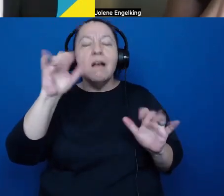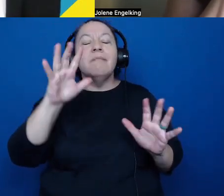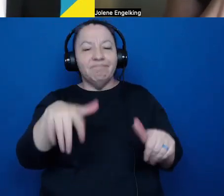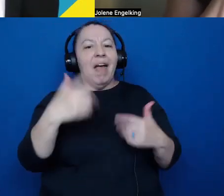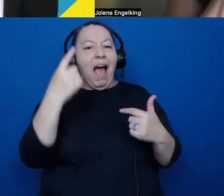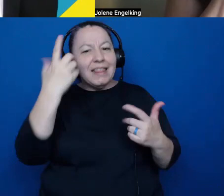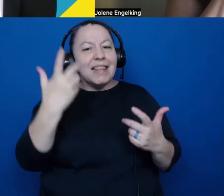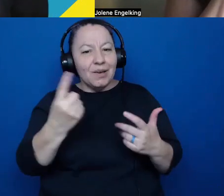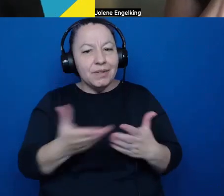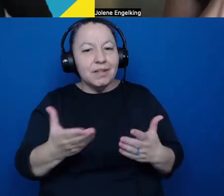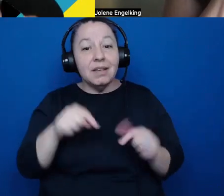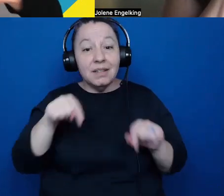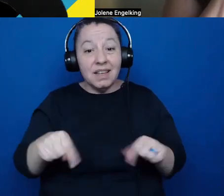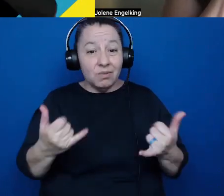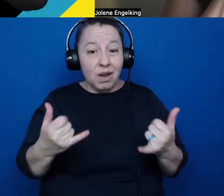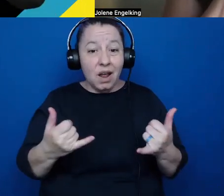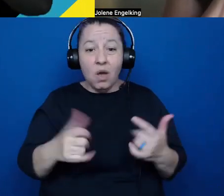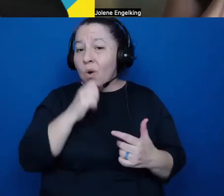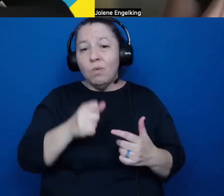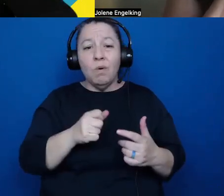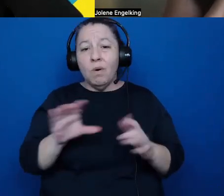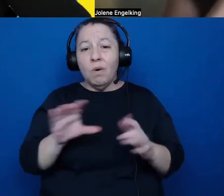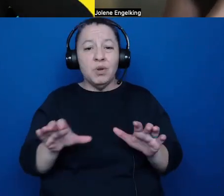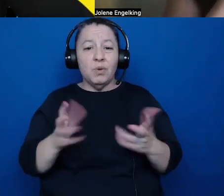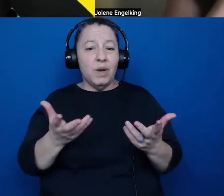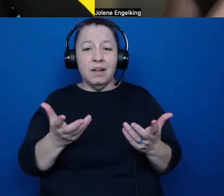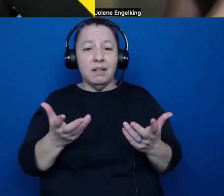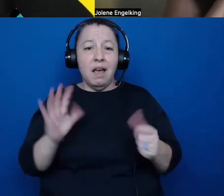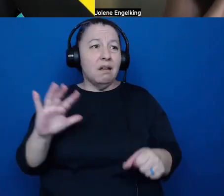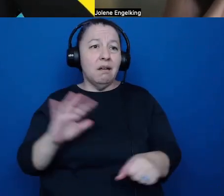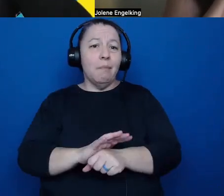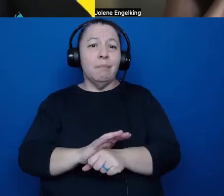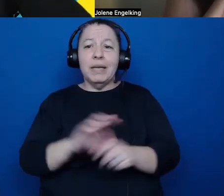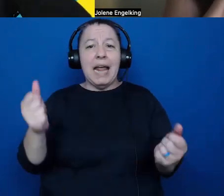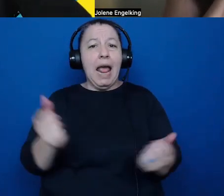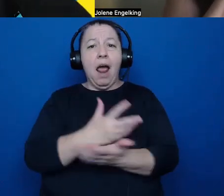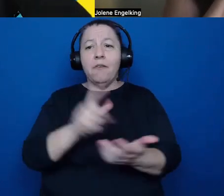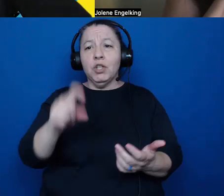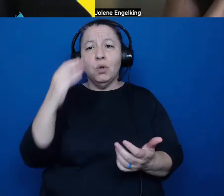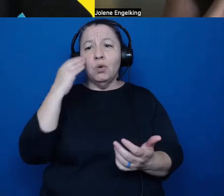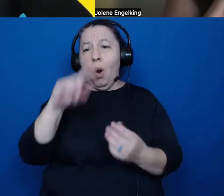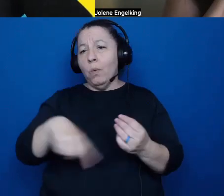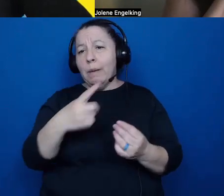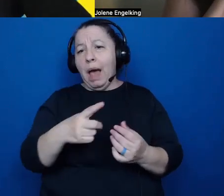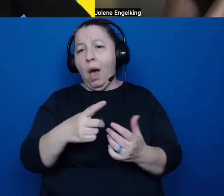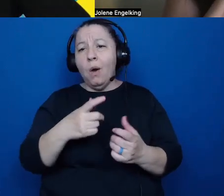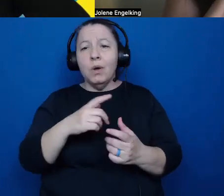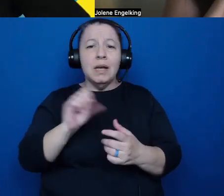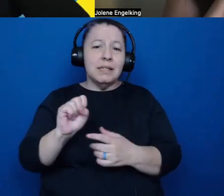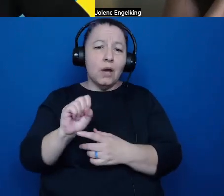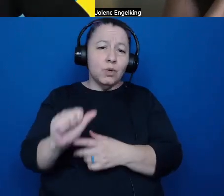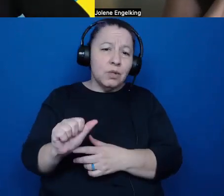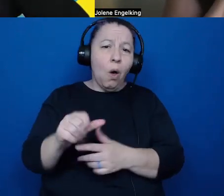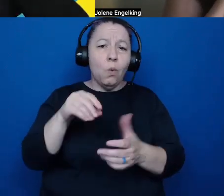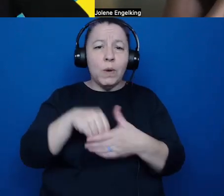because this right now, we're not going to be doing like a all-encompassing, this is all that you need to know about sexual assault in Indigenous